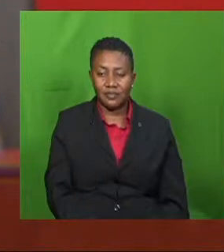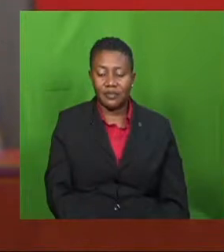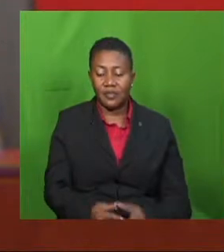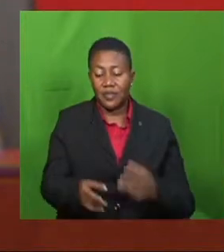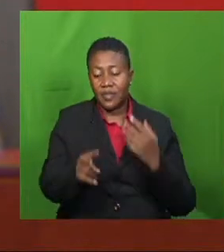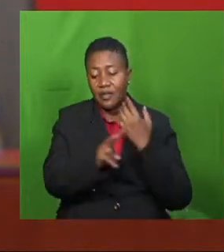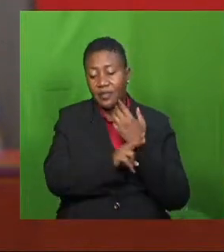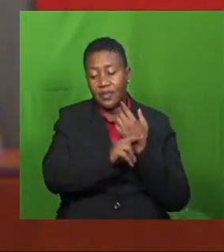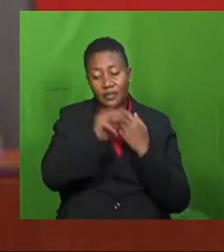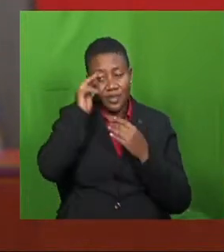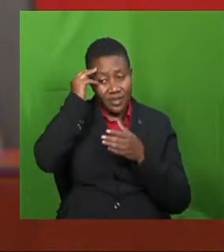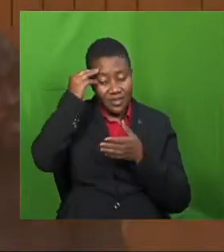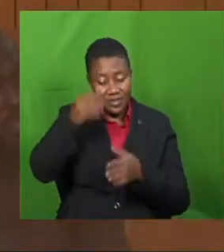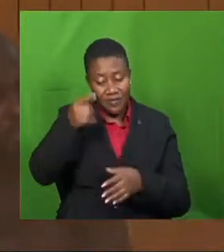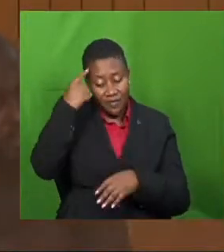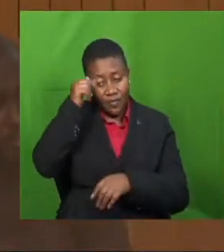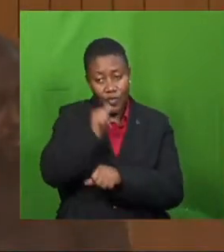Housing.